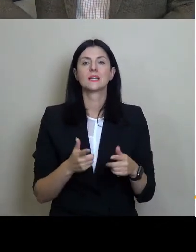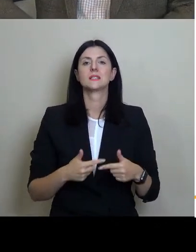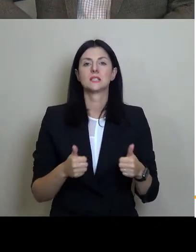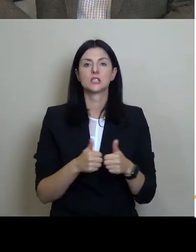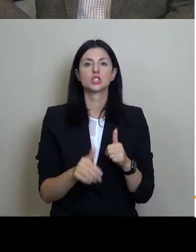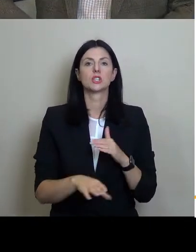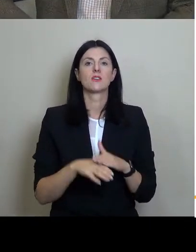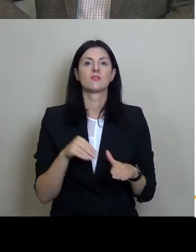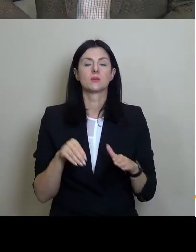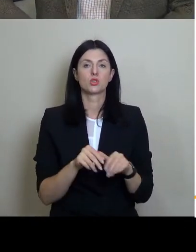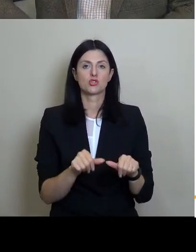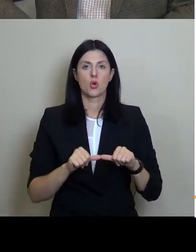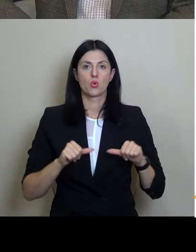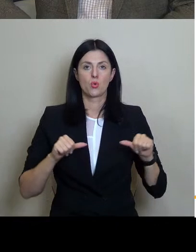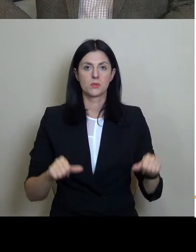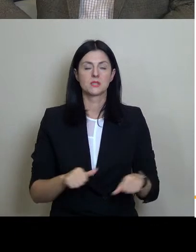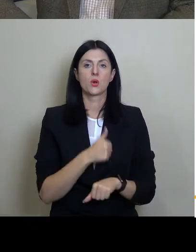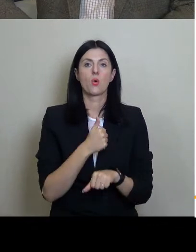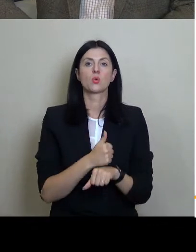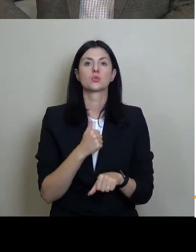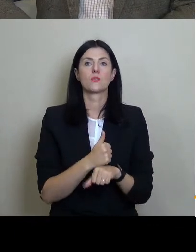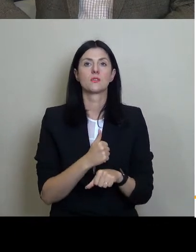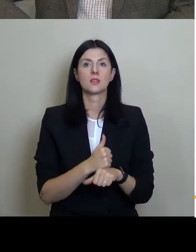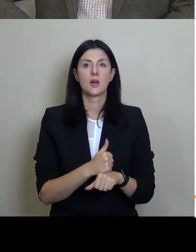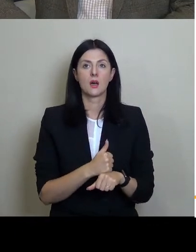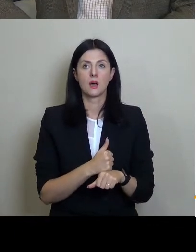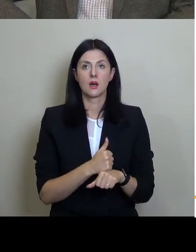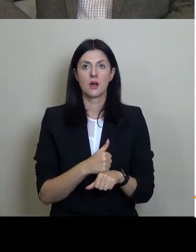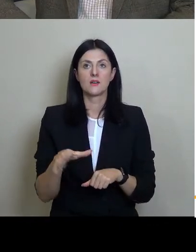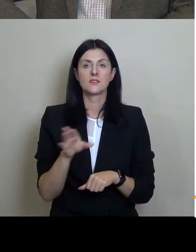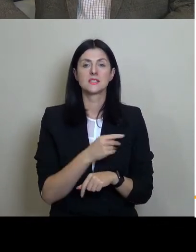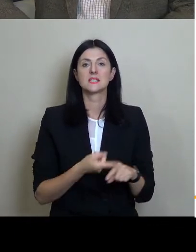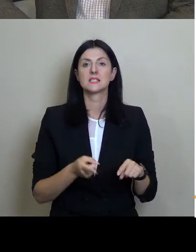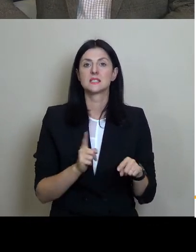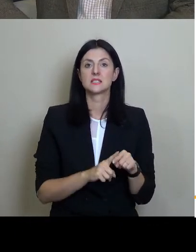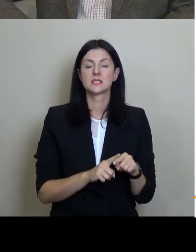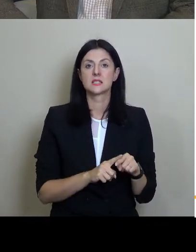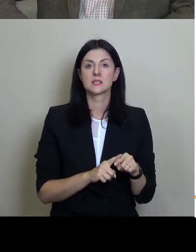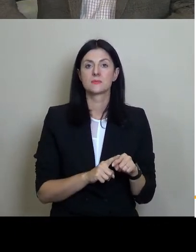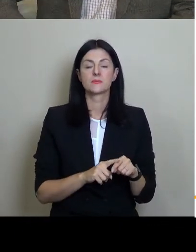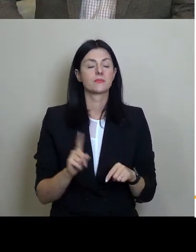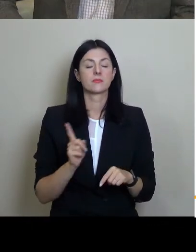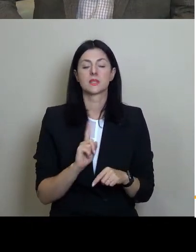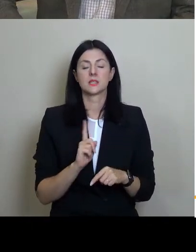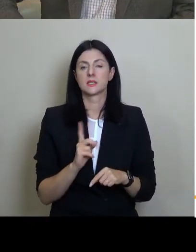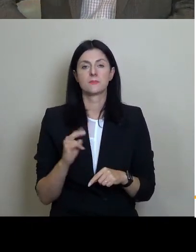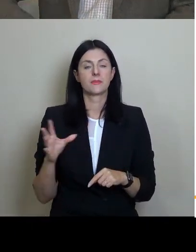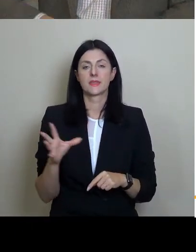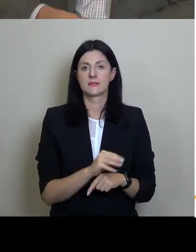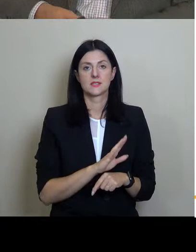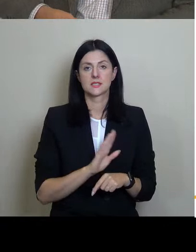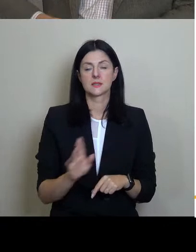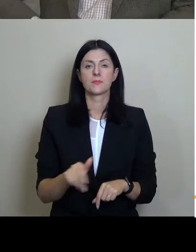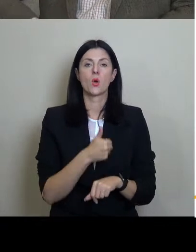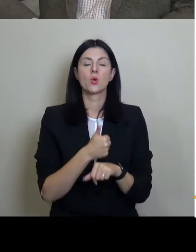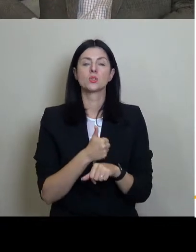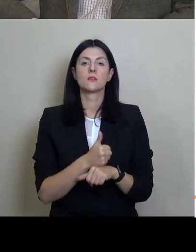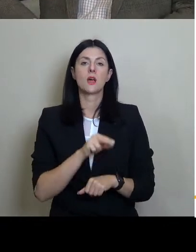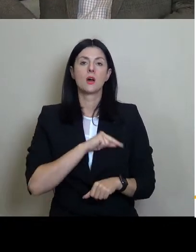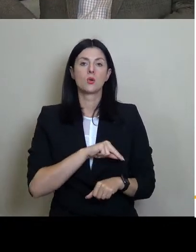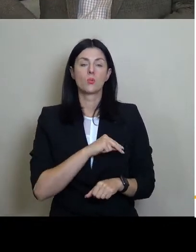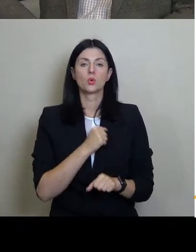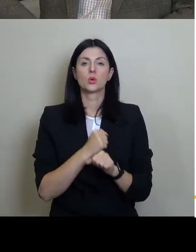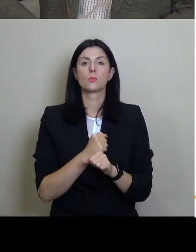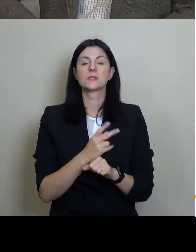votes, the precinct electoral commission is going to count all the votes. All these phases are to be taken to... No,